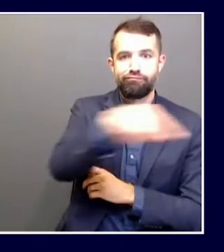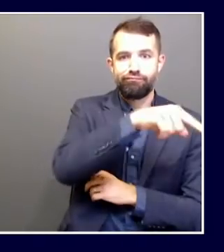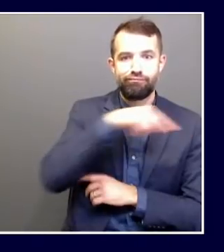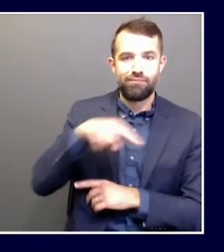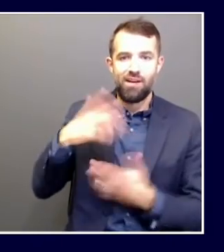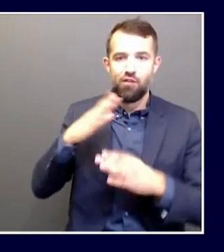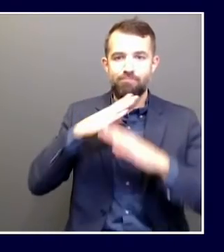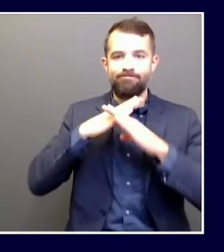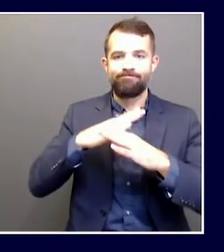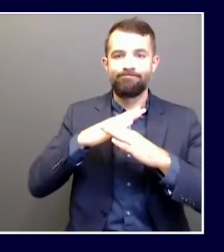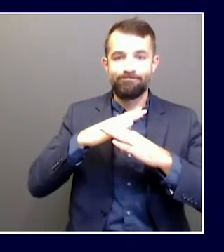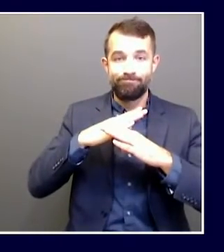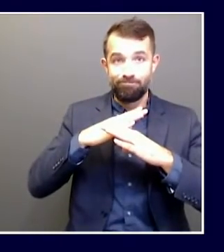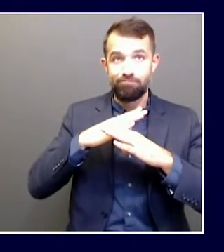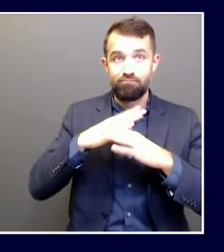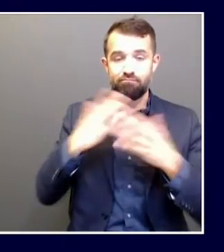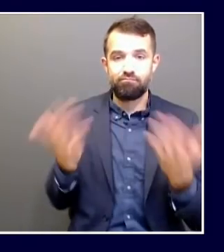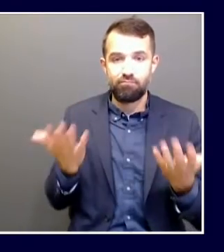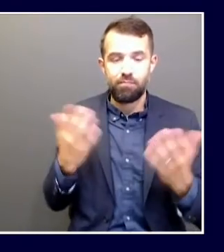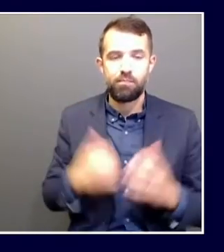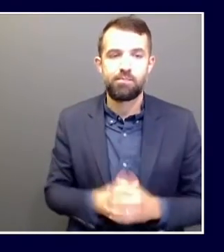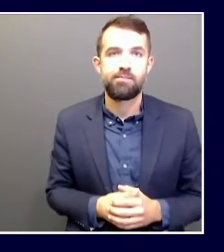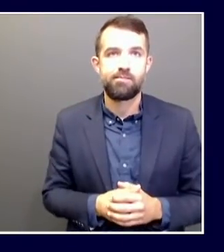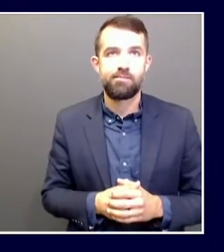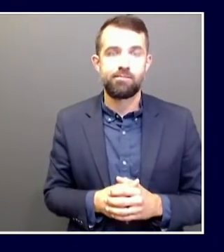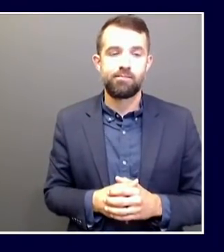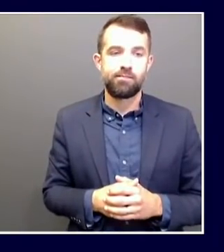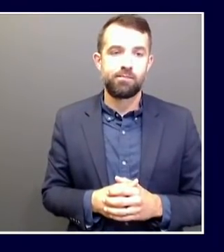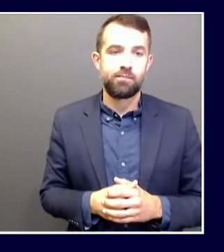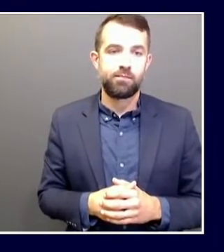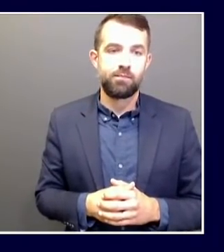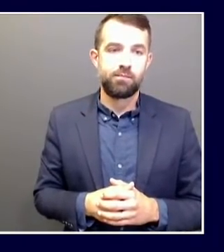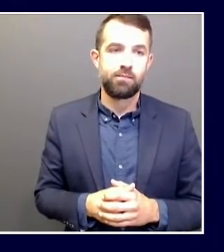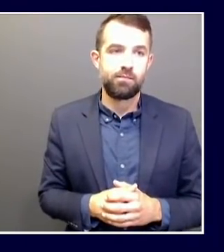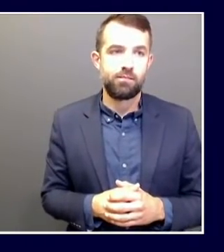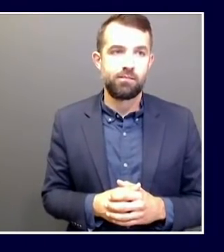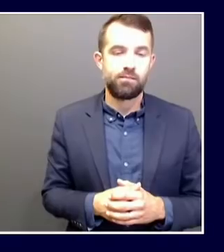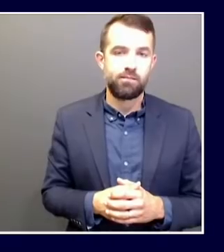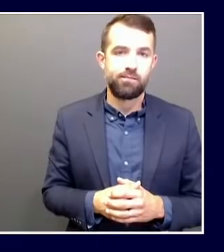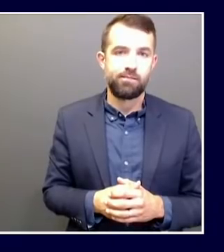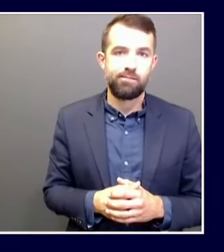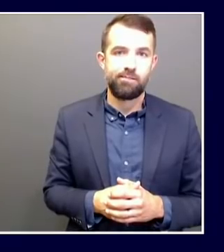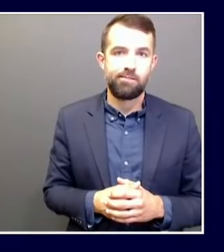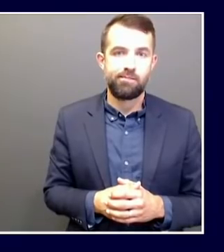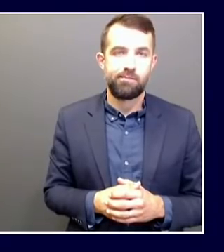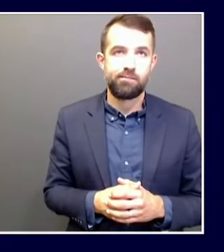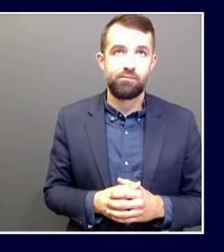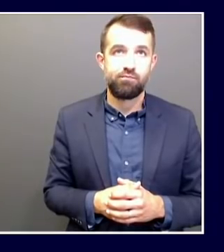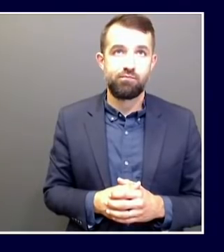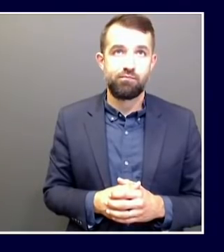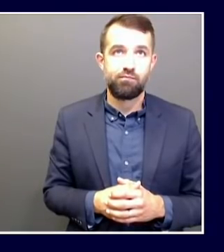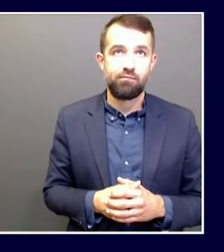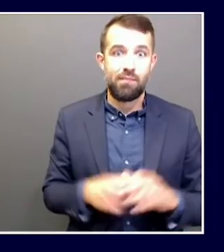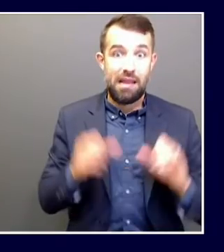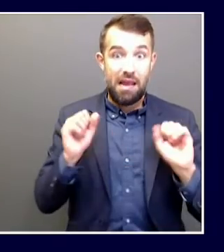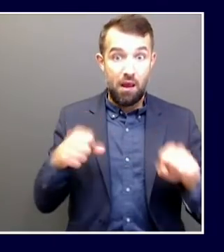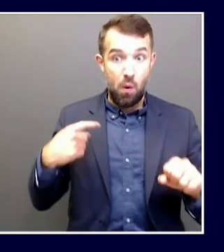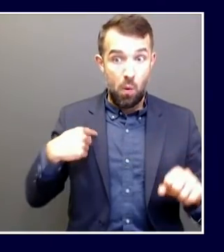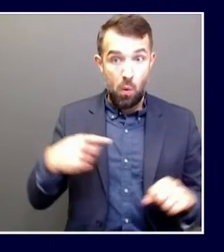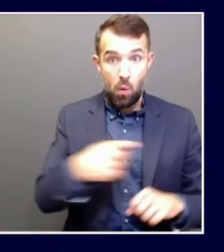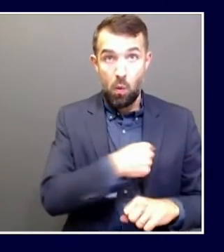But the question is there anywhere out there that can consistently get to 90+% vaccination